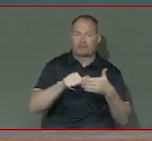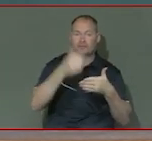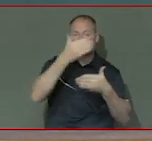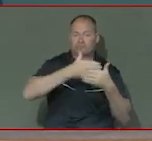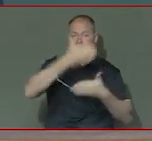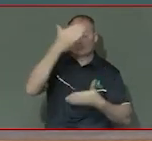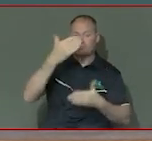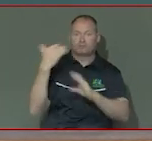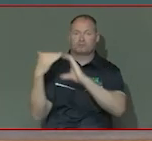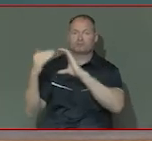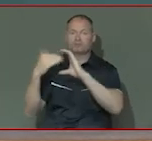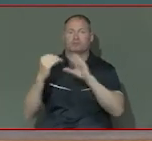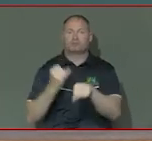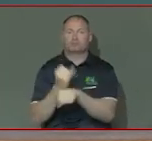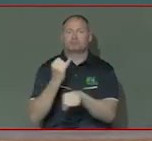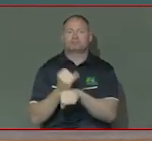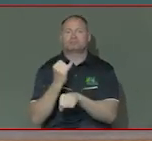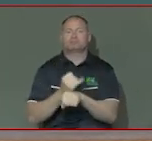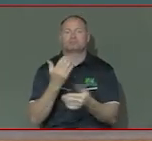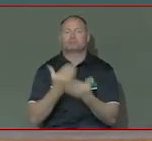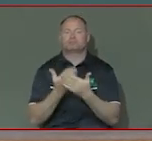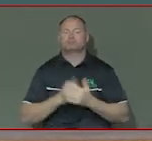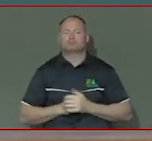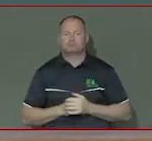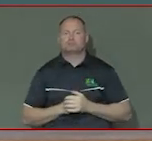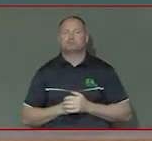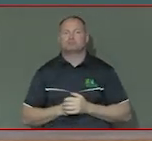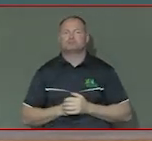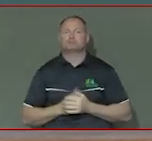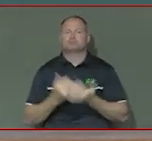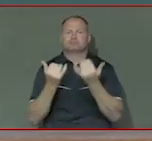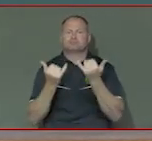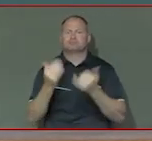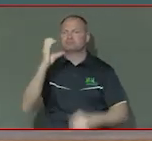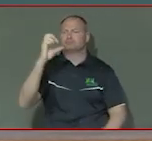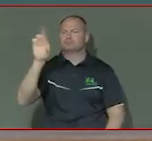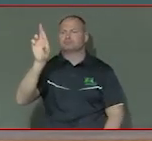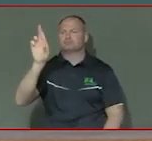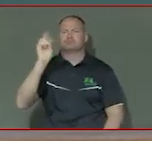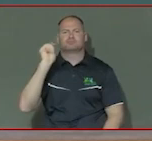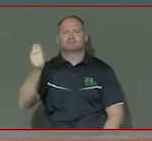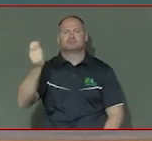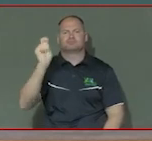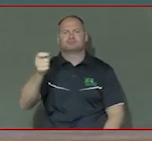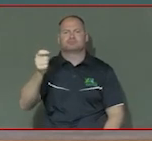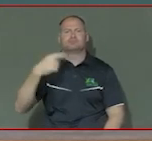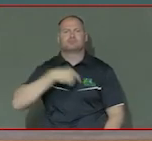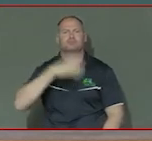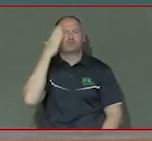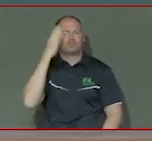14, the creditors payment. What do we know about that?